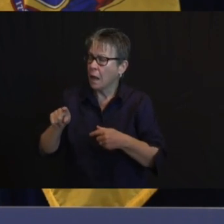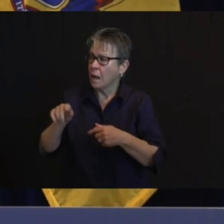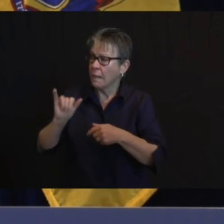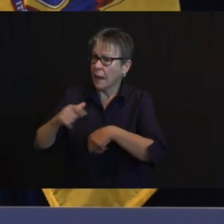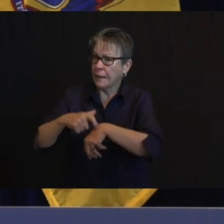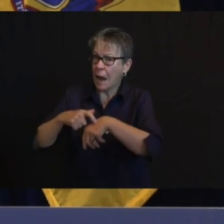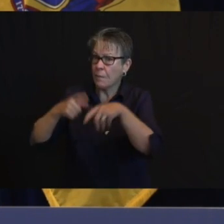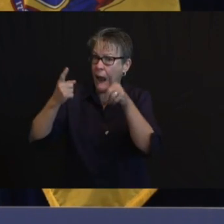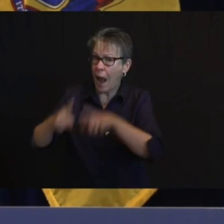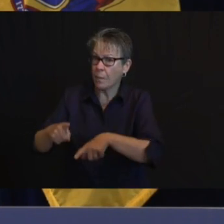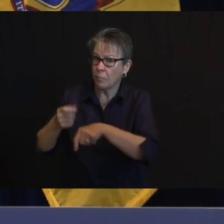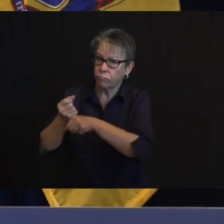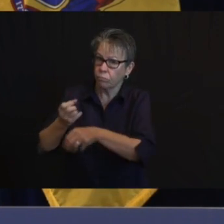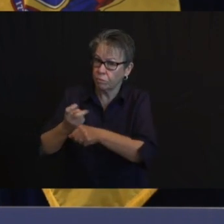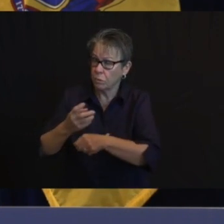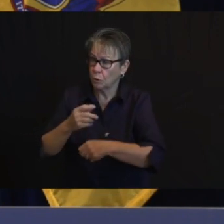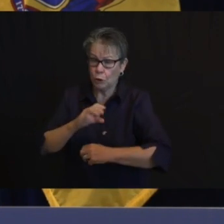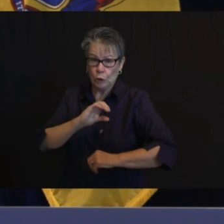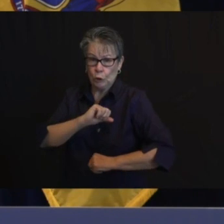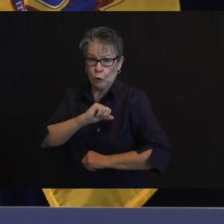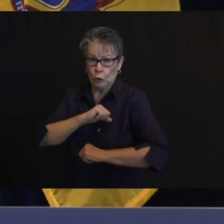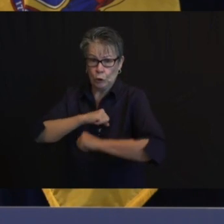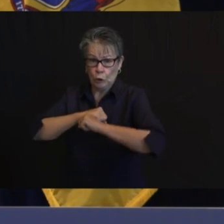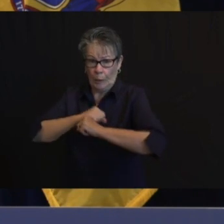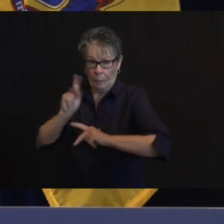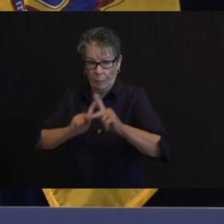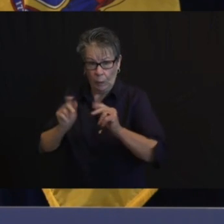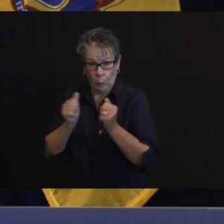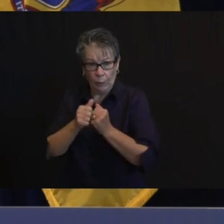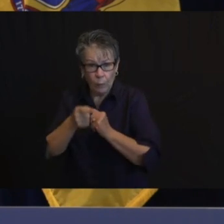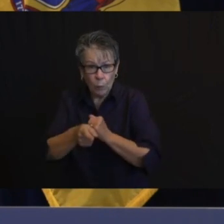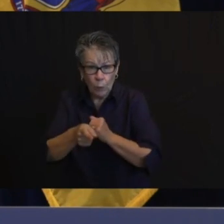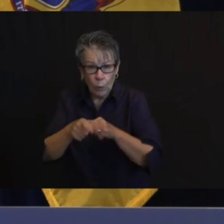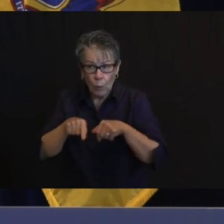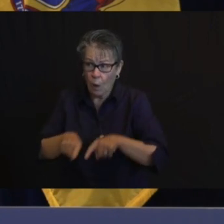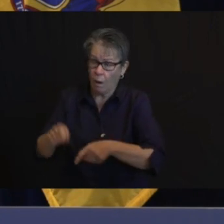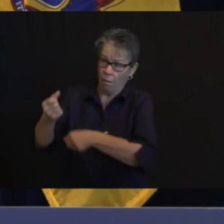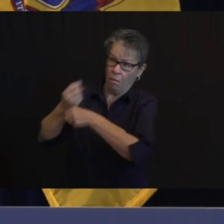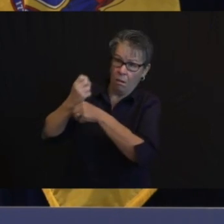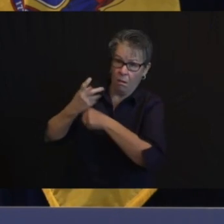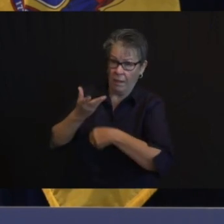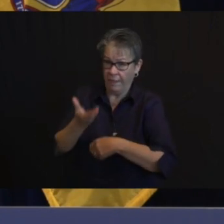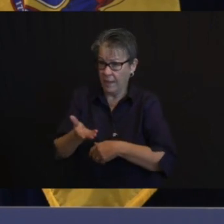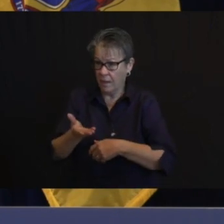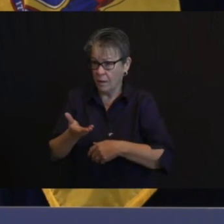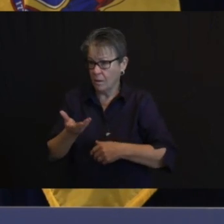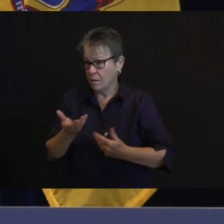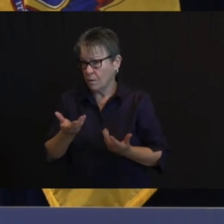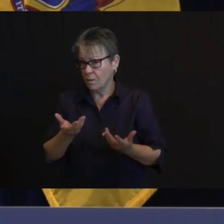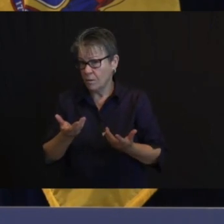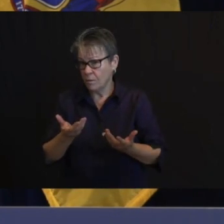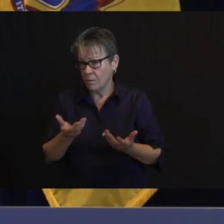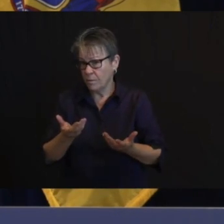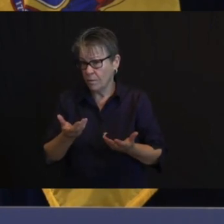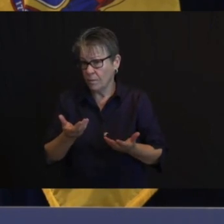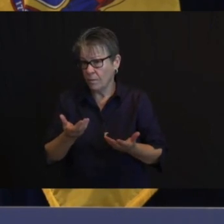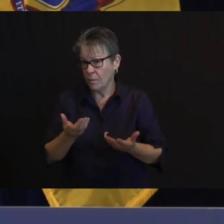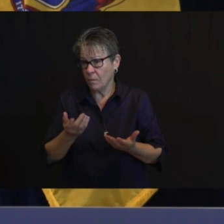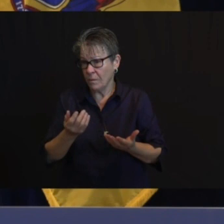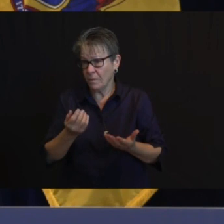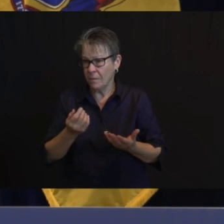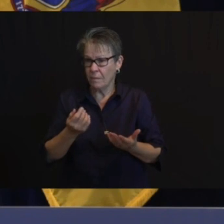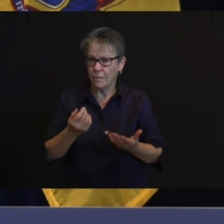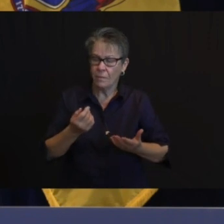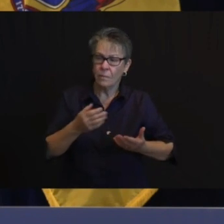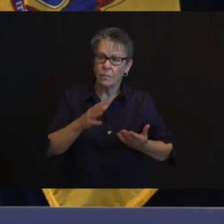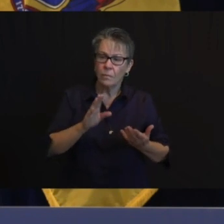do you also think it's wrong for Black Lives Matter protesters and even some elected Democrats to call on people to harass Republicans at dinner elsewhere when